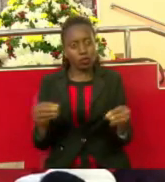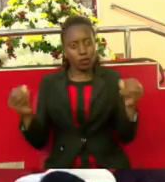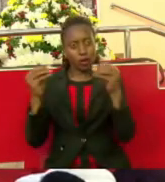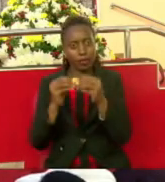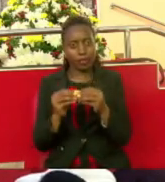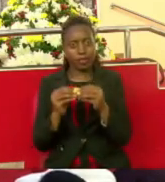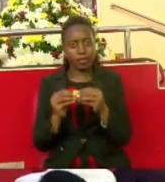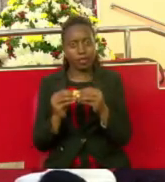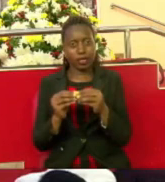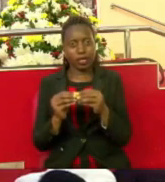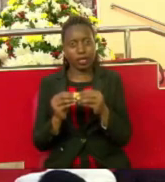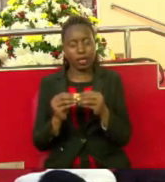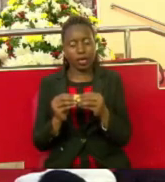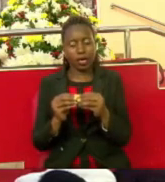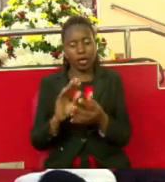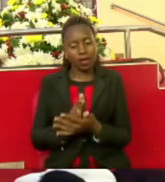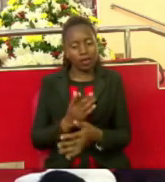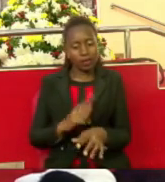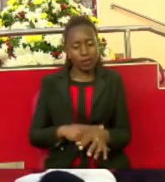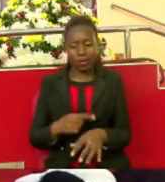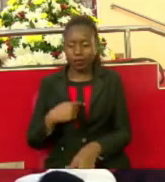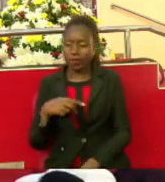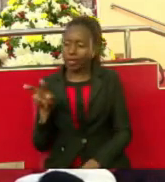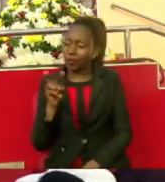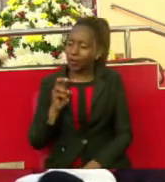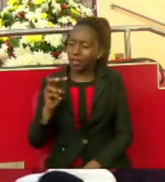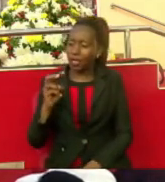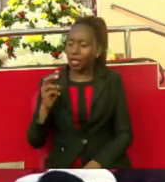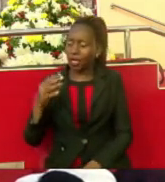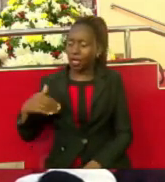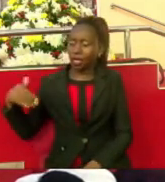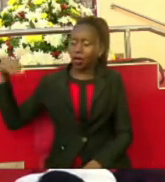sometimes I have seen young brothers and sisters, the older ones, come and present